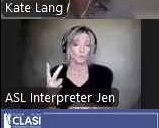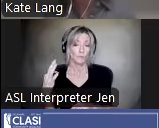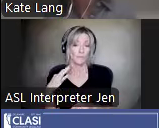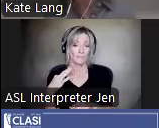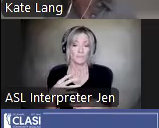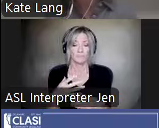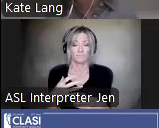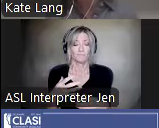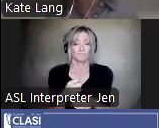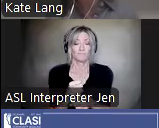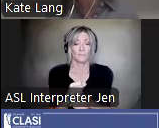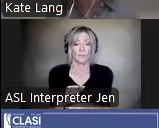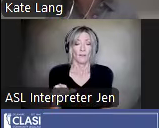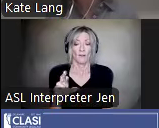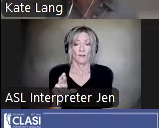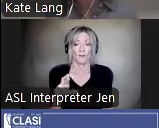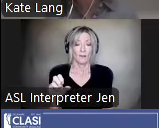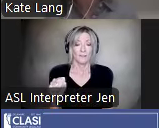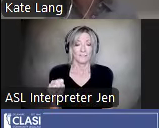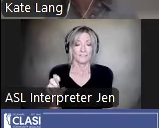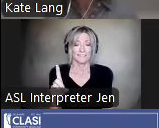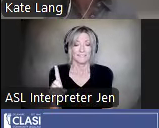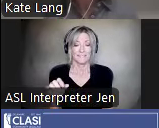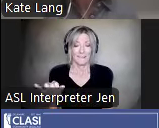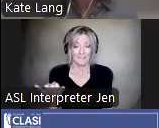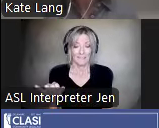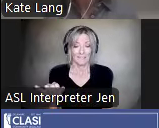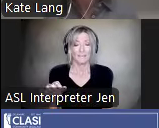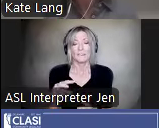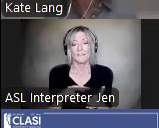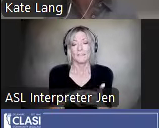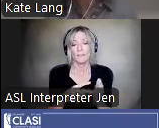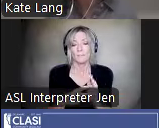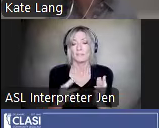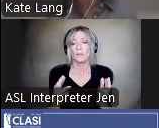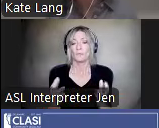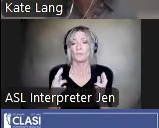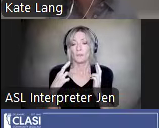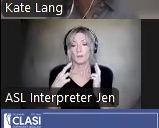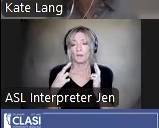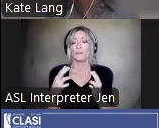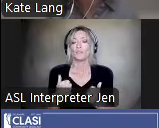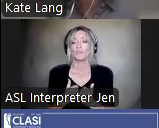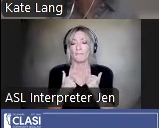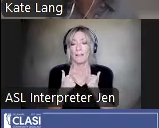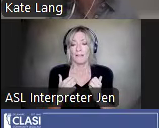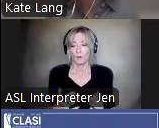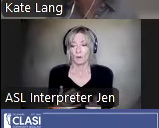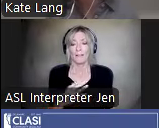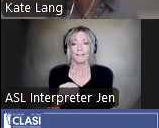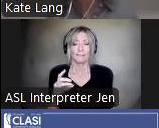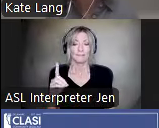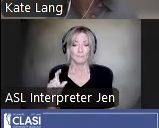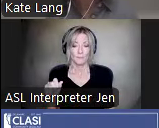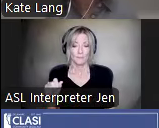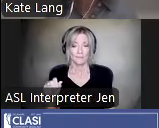abbreviated as RSDI benefits, and that stands for Retirement, Survivor, and Disability